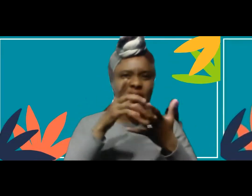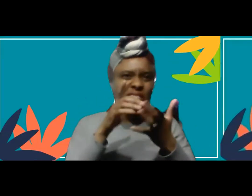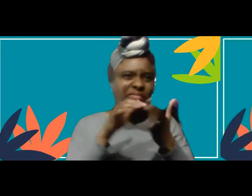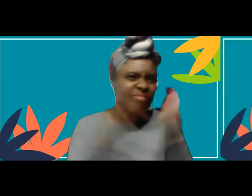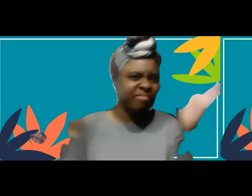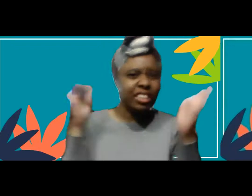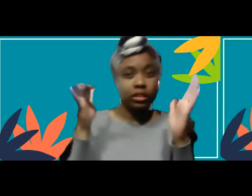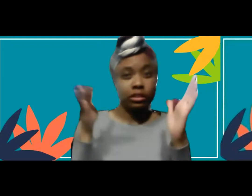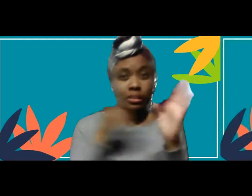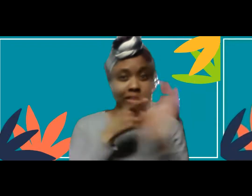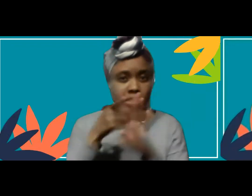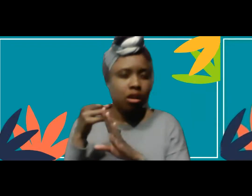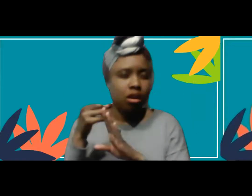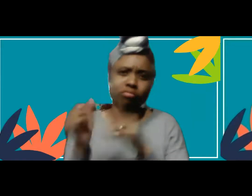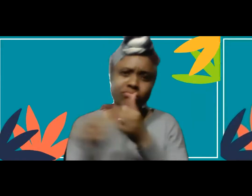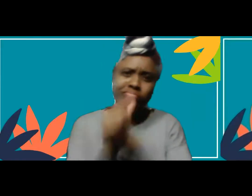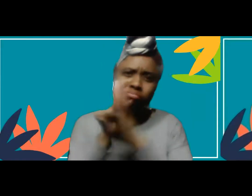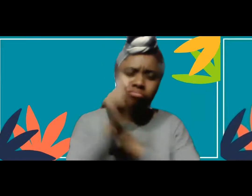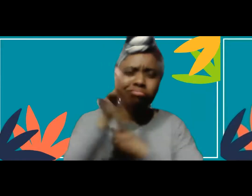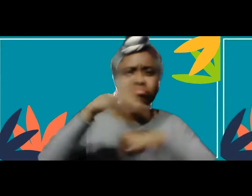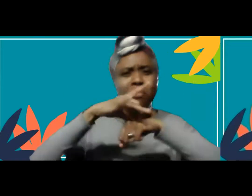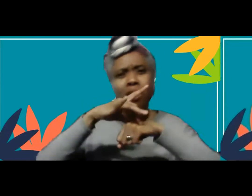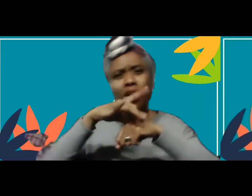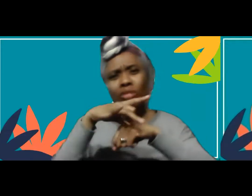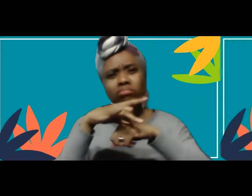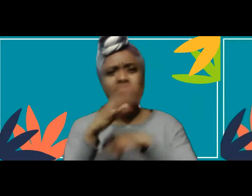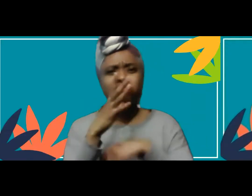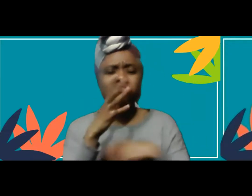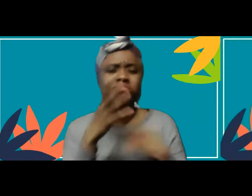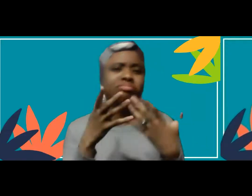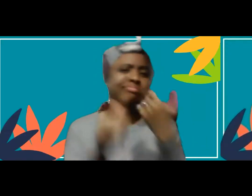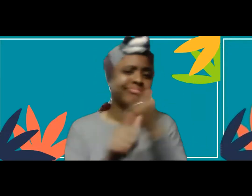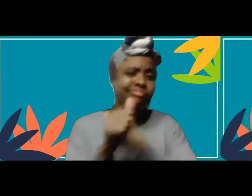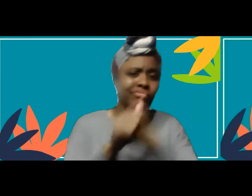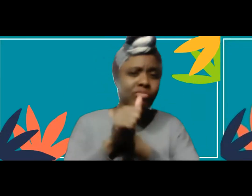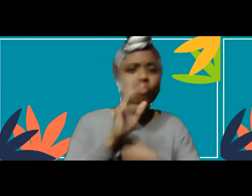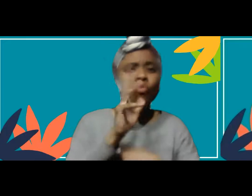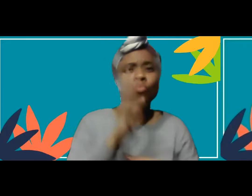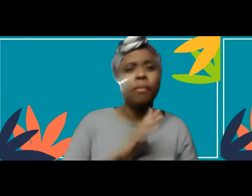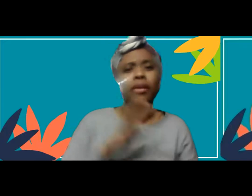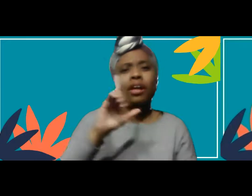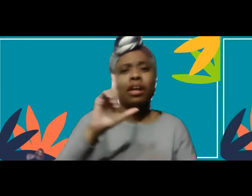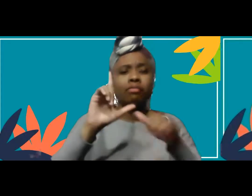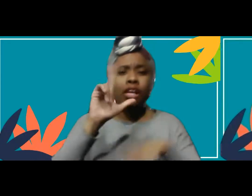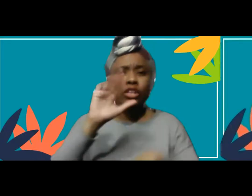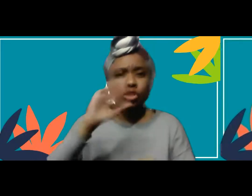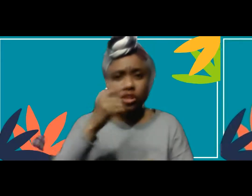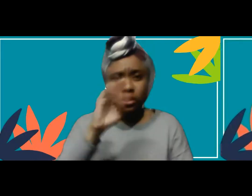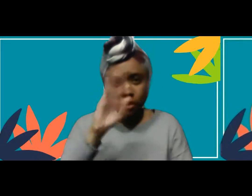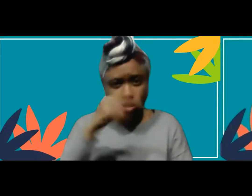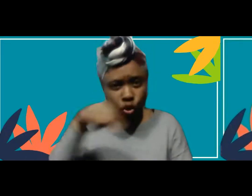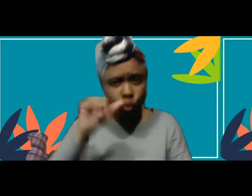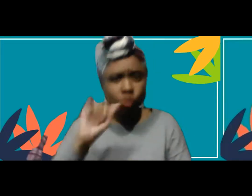Mother Earth and also so harmful to our women, LGBTQ, and our children.